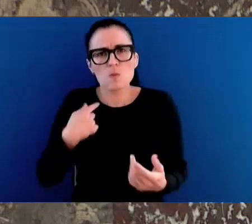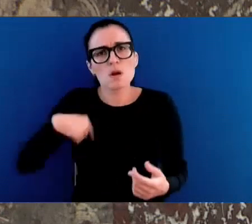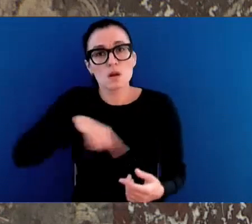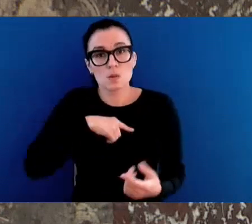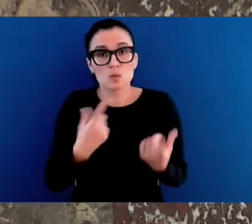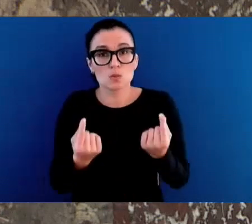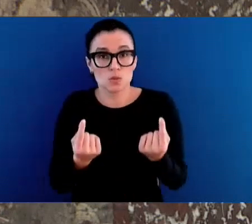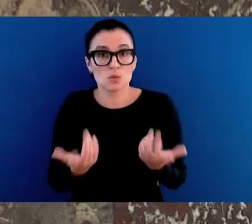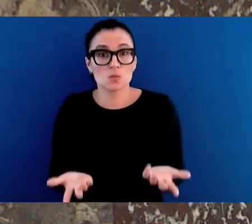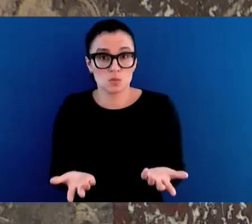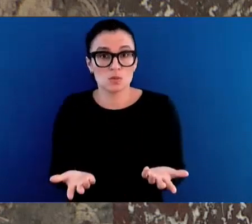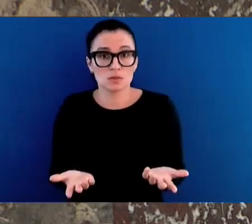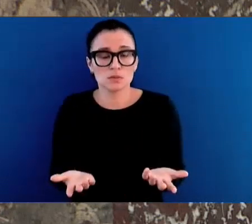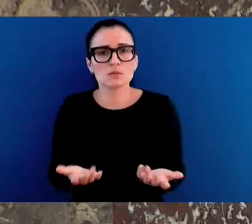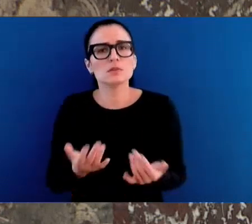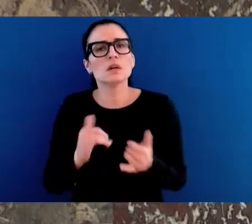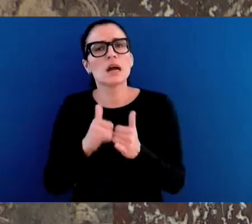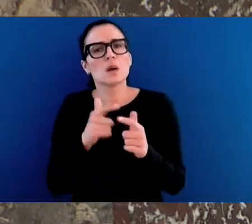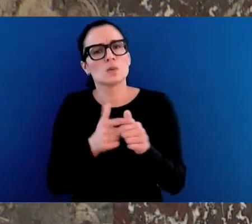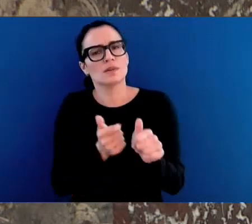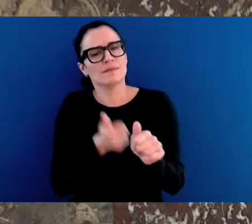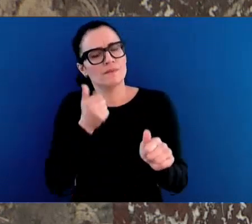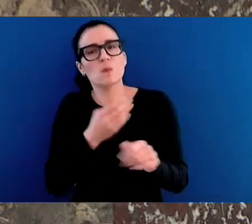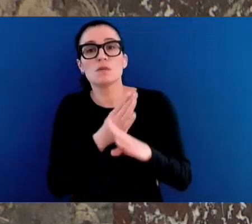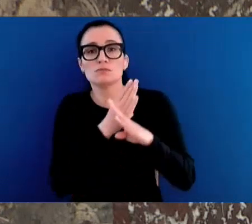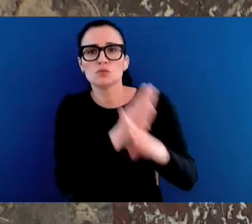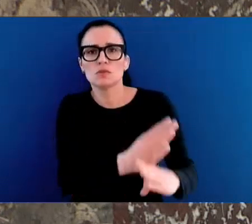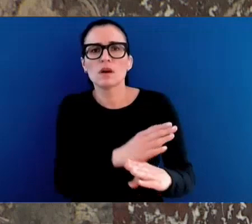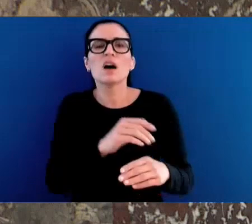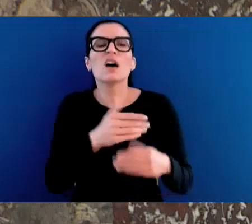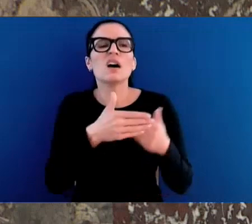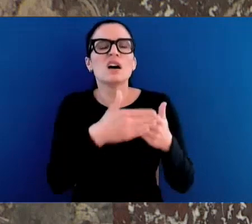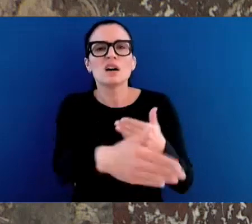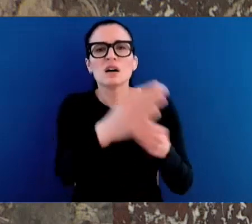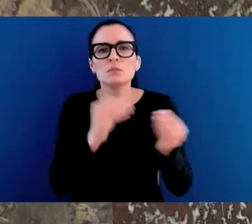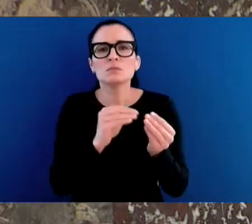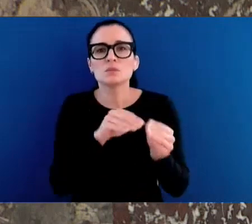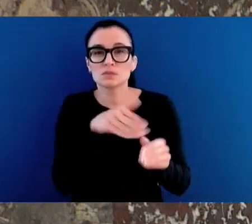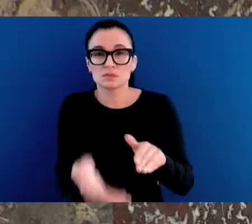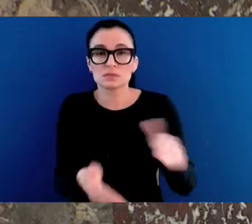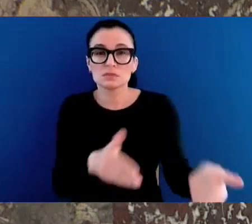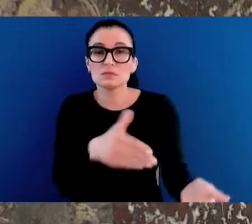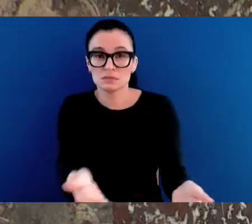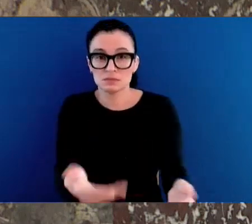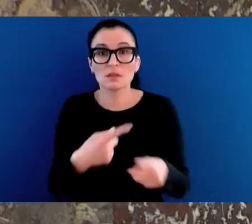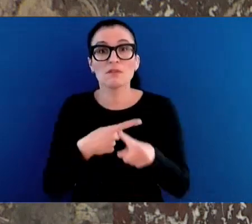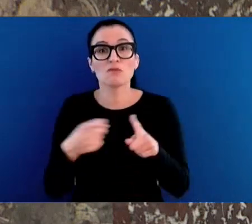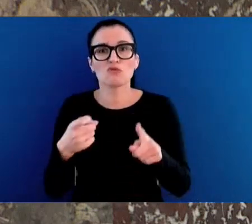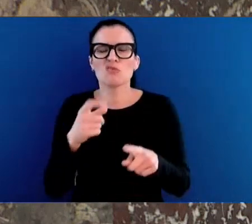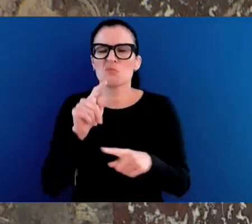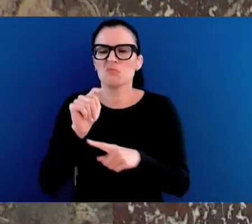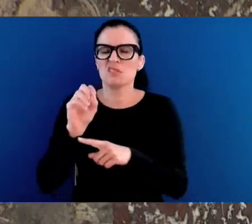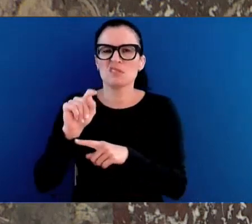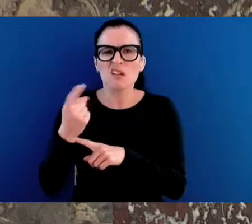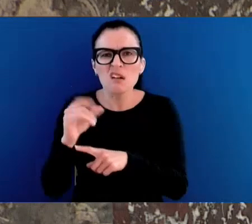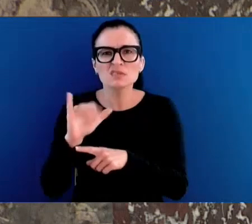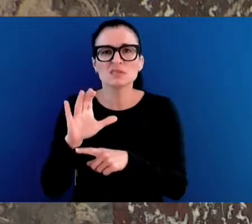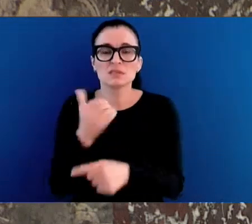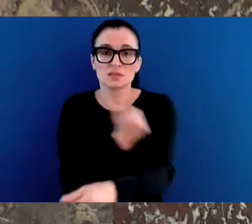terrible toxic drug crisis that has taken so many lives and damaged so many families. We've stood a number of times